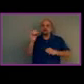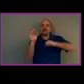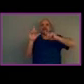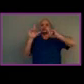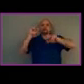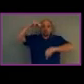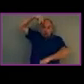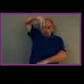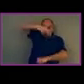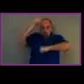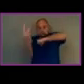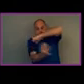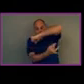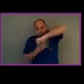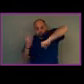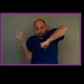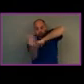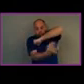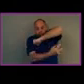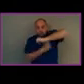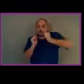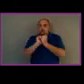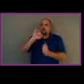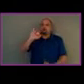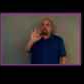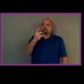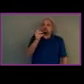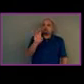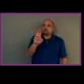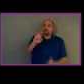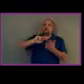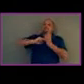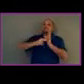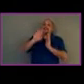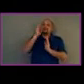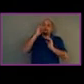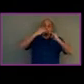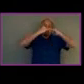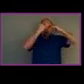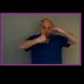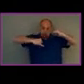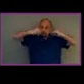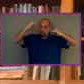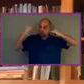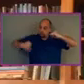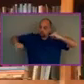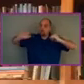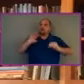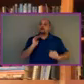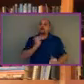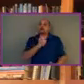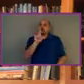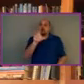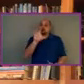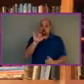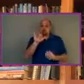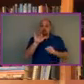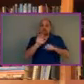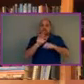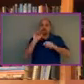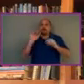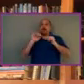Jupiter. And so the blue line is the Lucy trajectory. And we fly